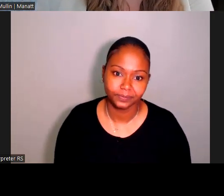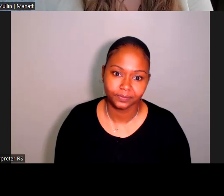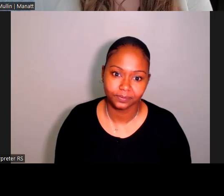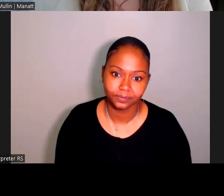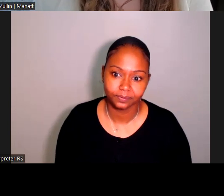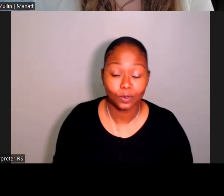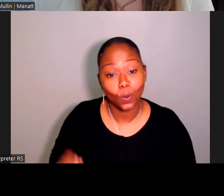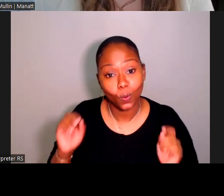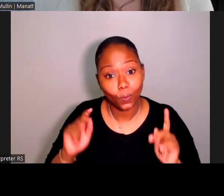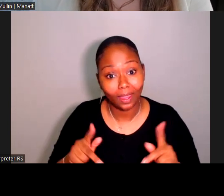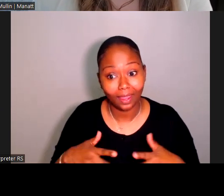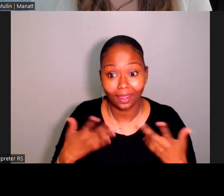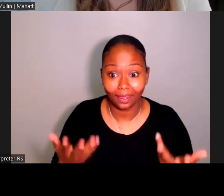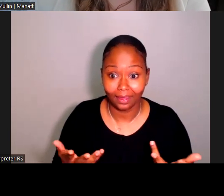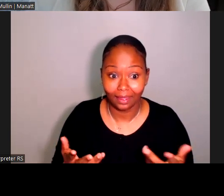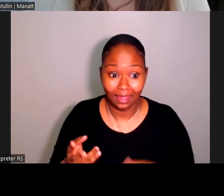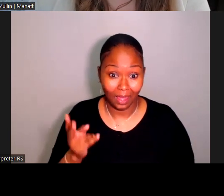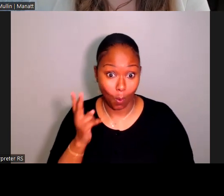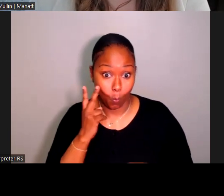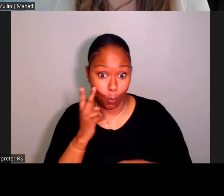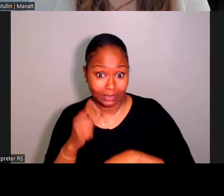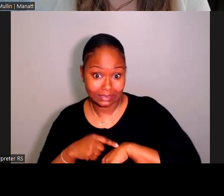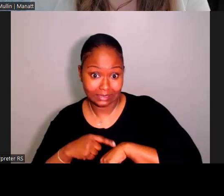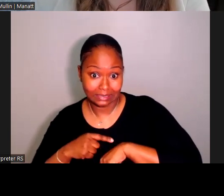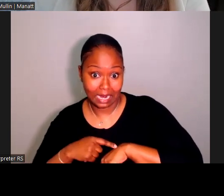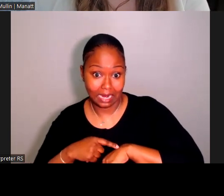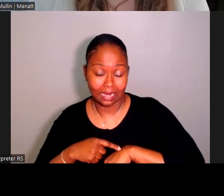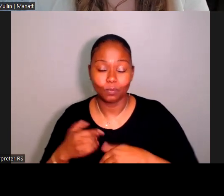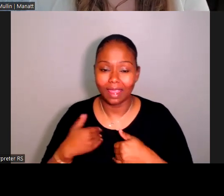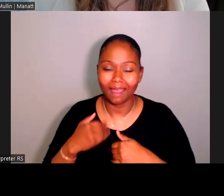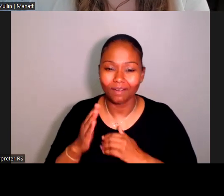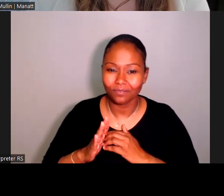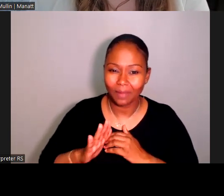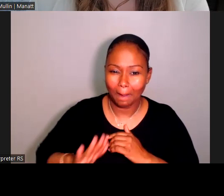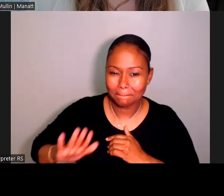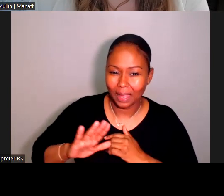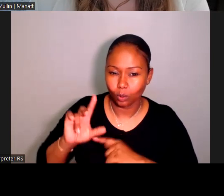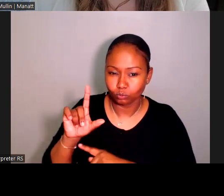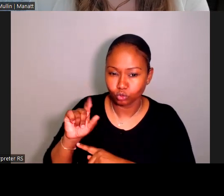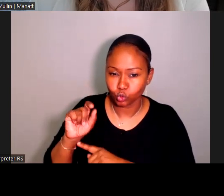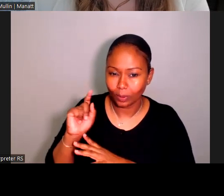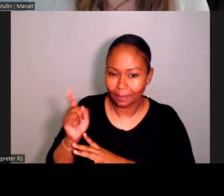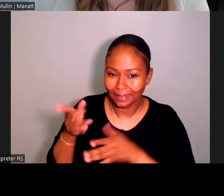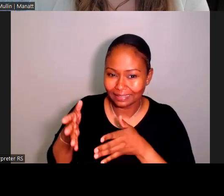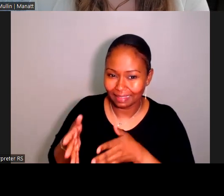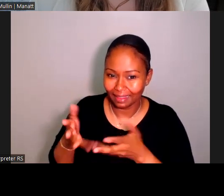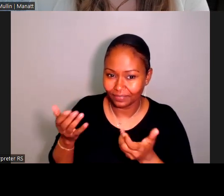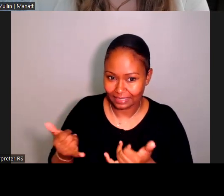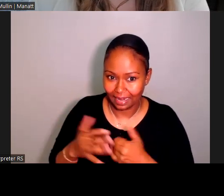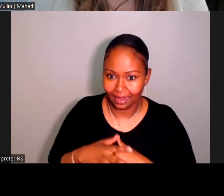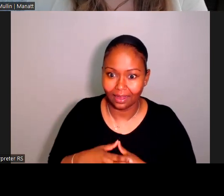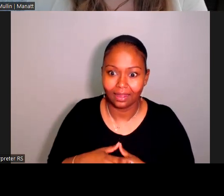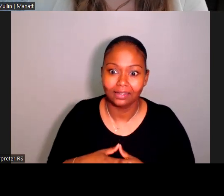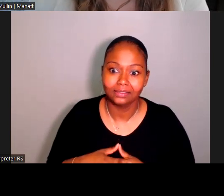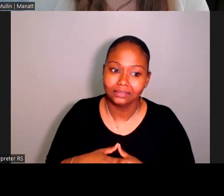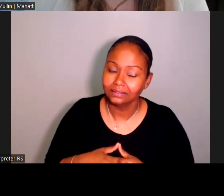All right, I do have my eye on the time. We have about 20 minutes left today. I think what we'll do, we're